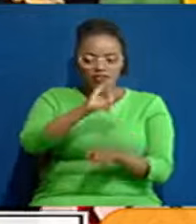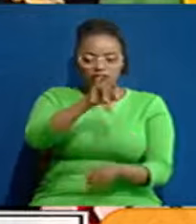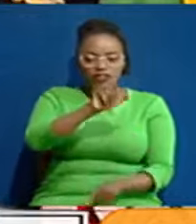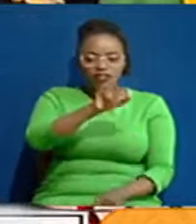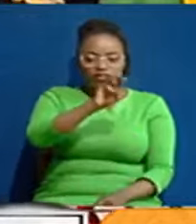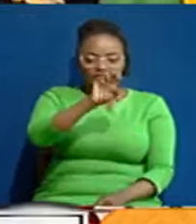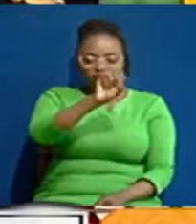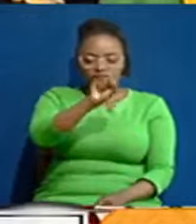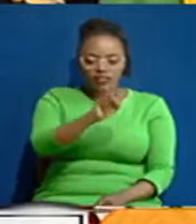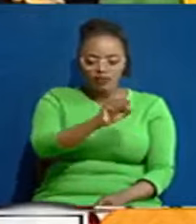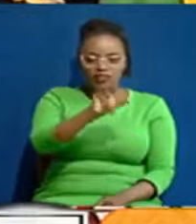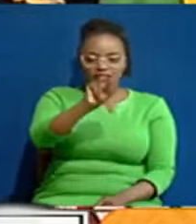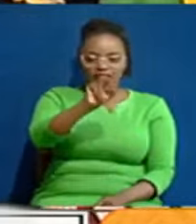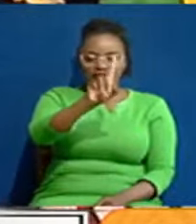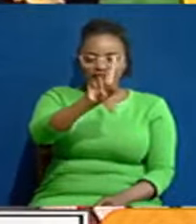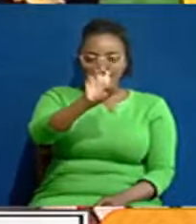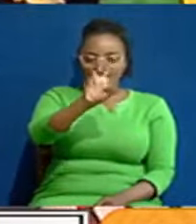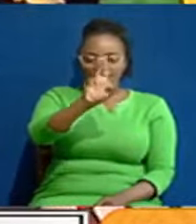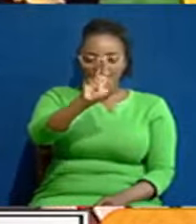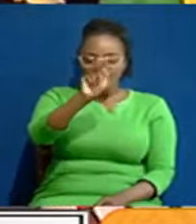Dorito Gachagua, that today,